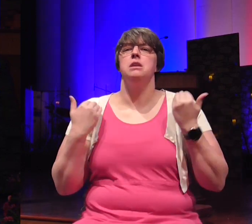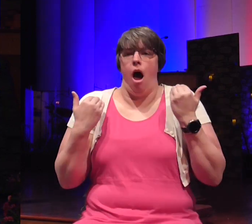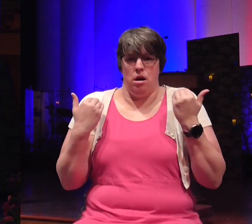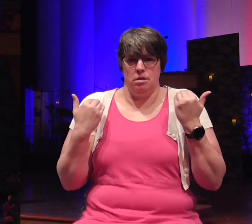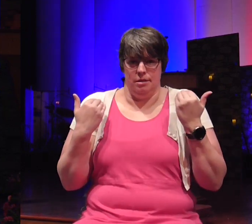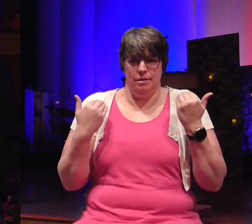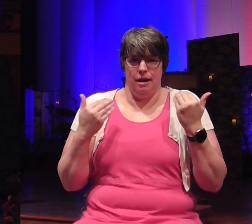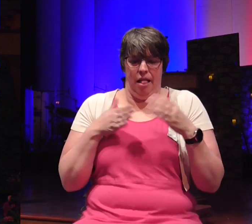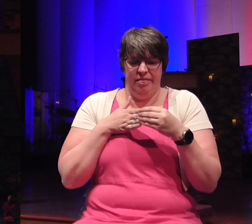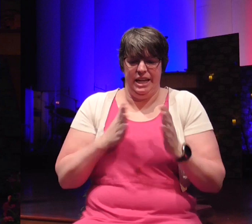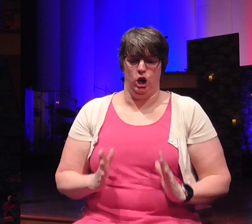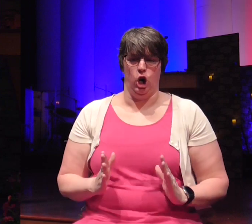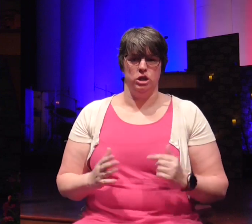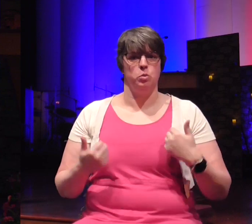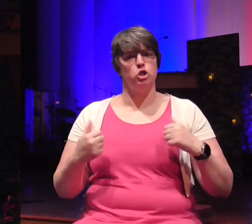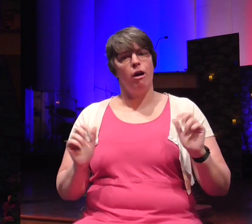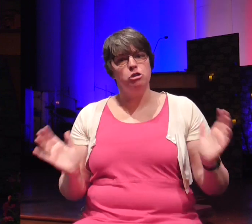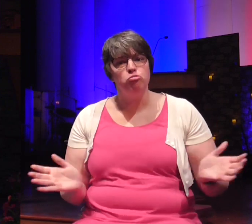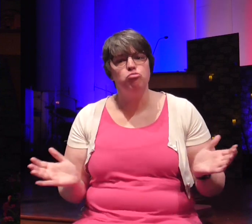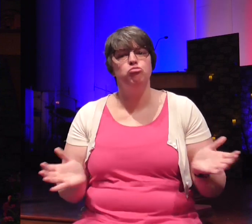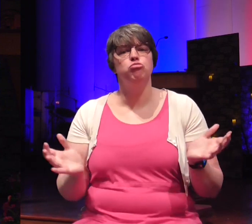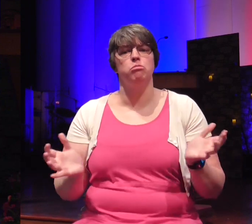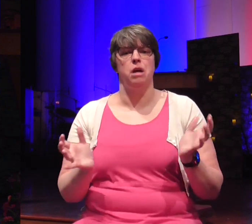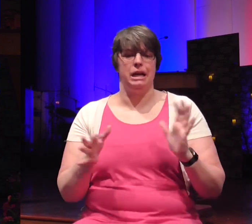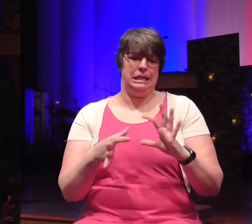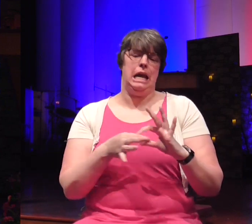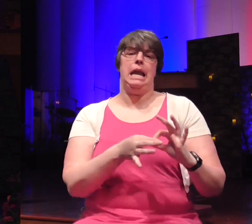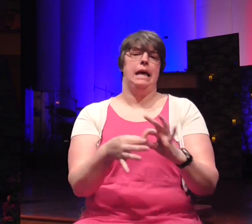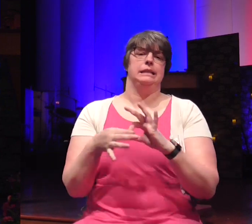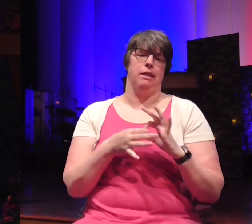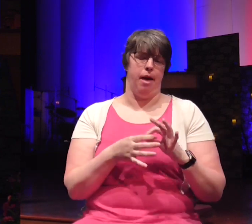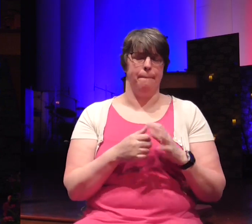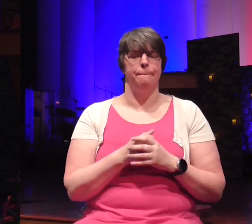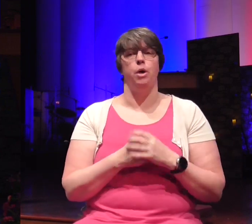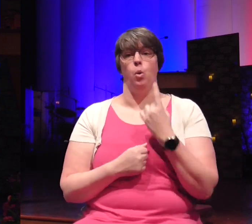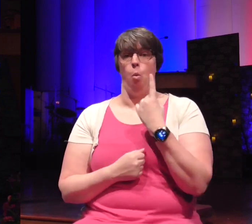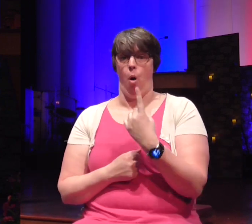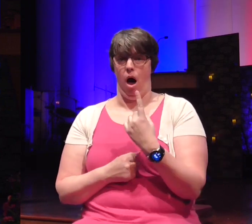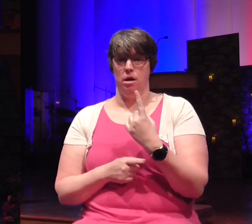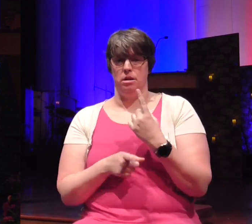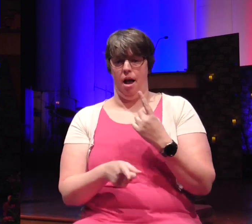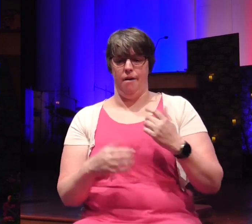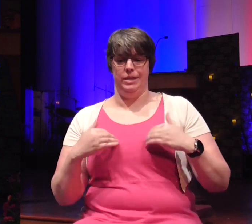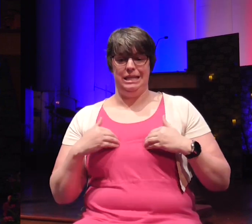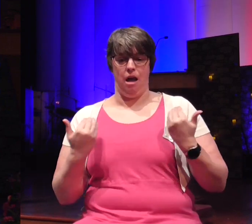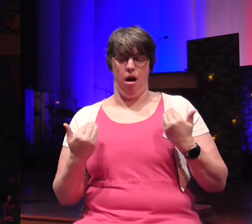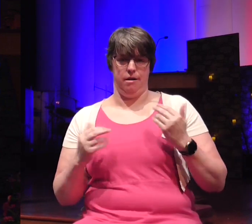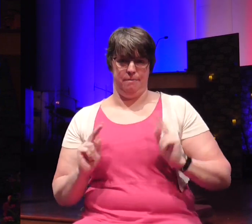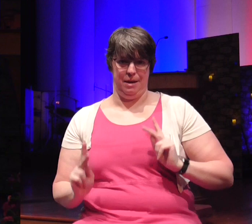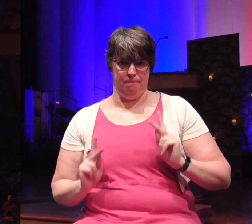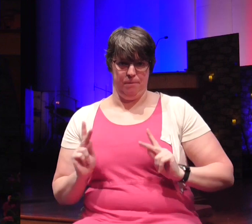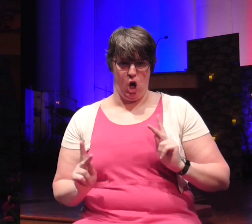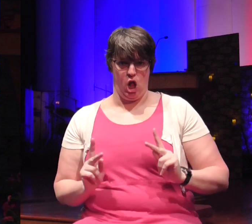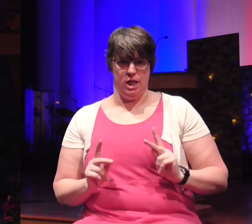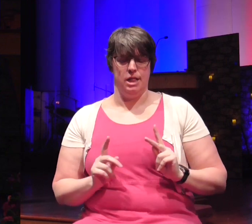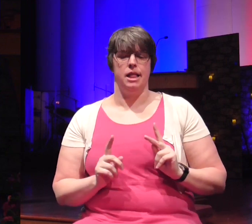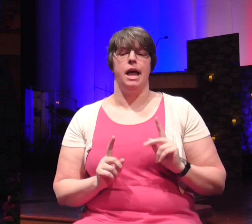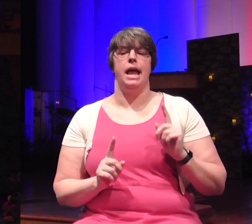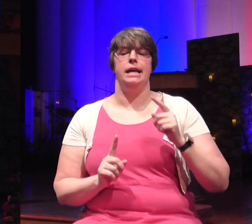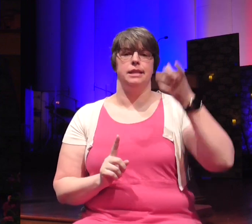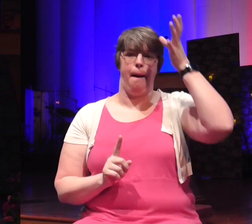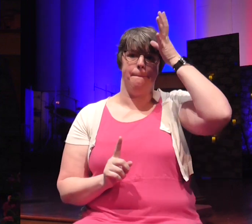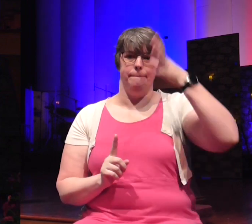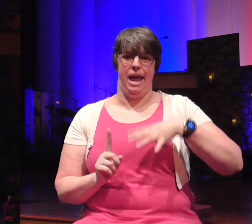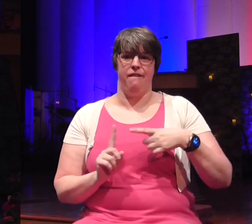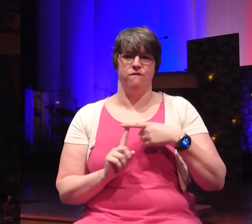leaders. We were lifting them up and connecting them. And one of these young people was a man